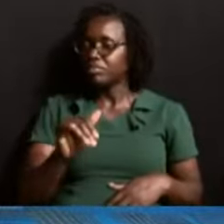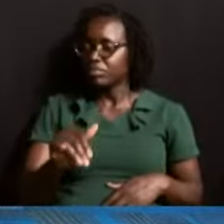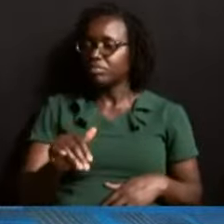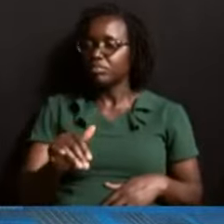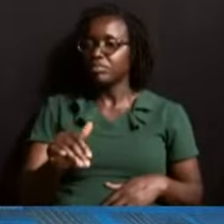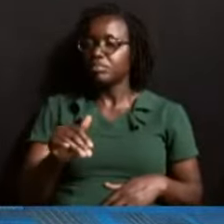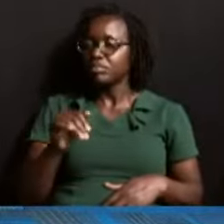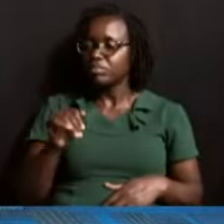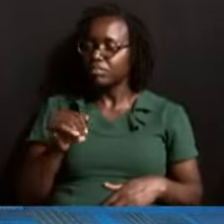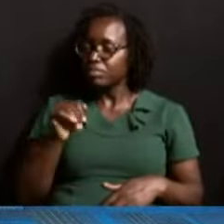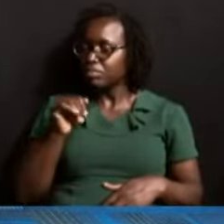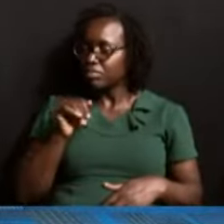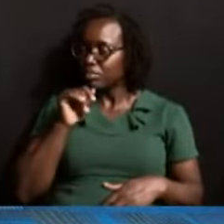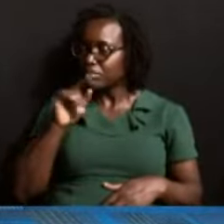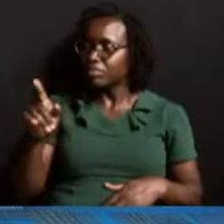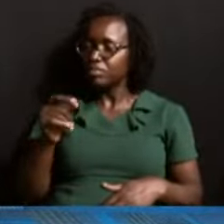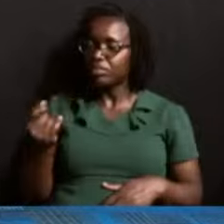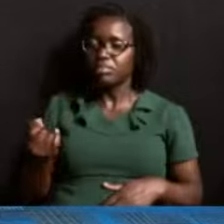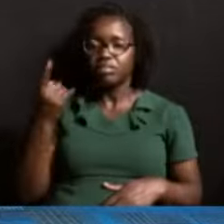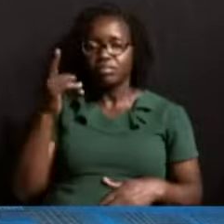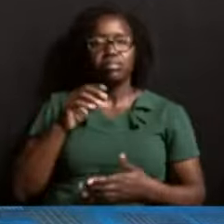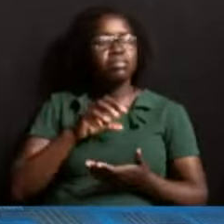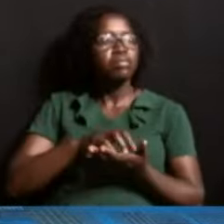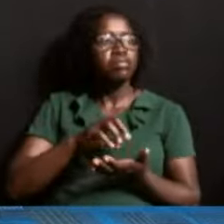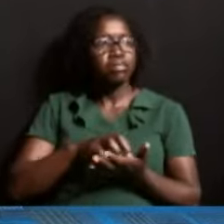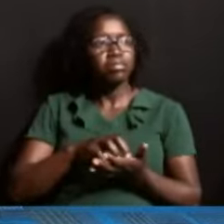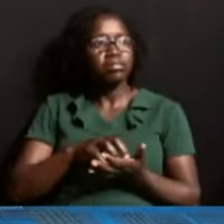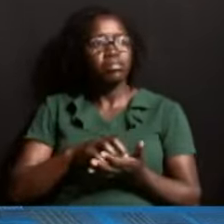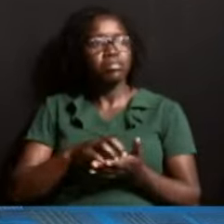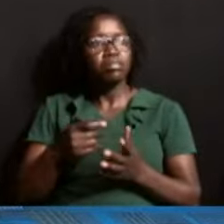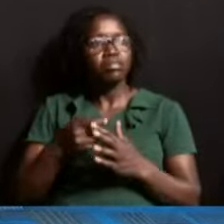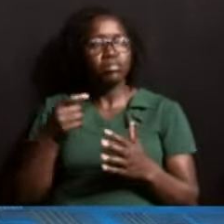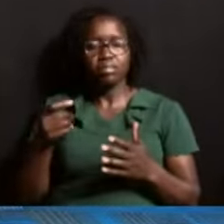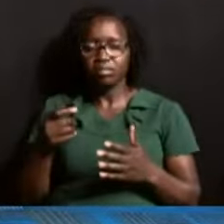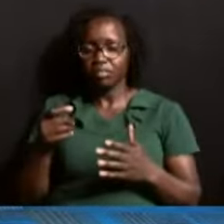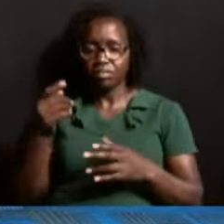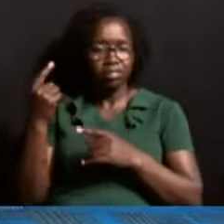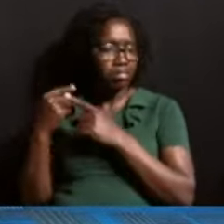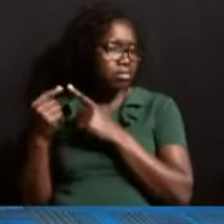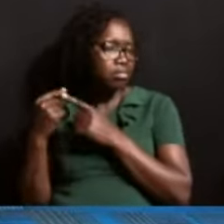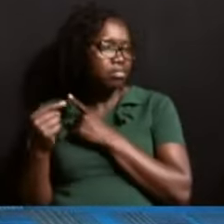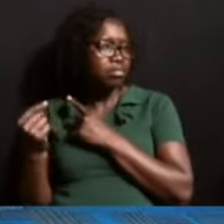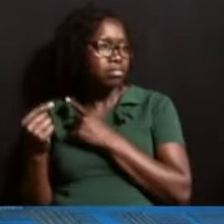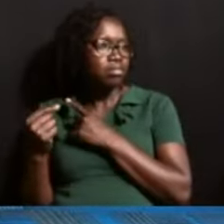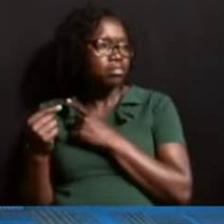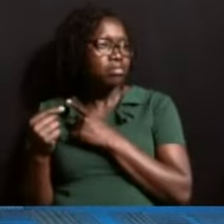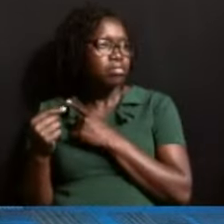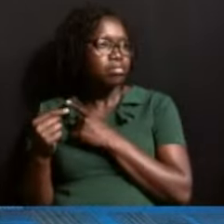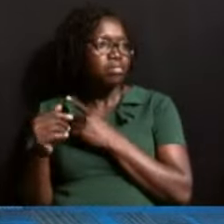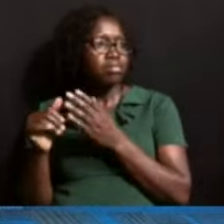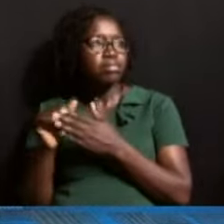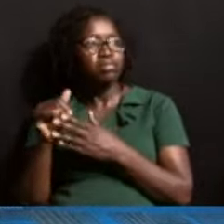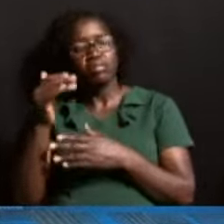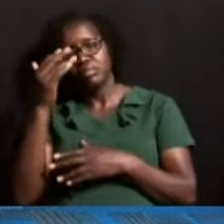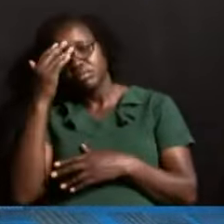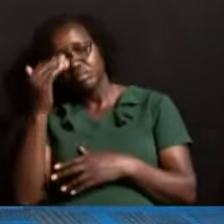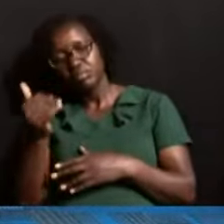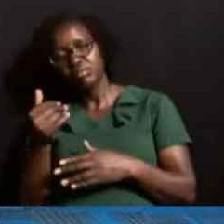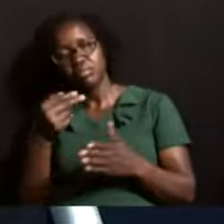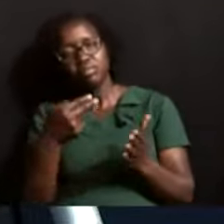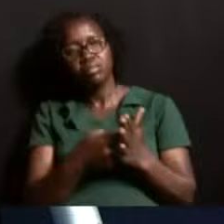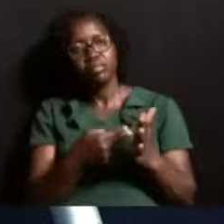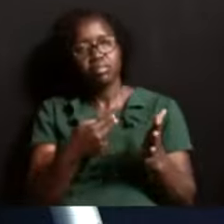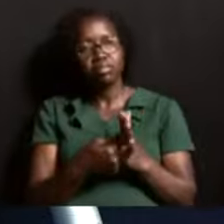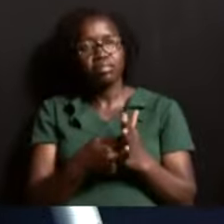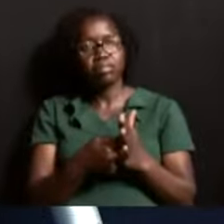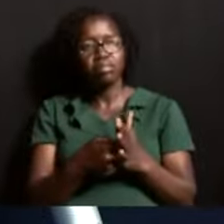he understands our situation from the angle of experience. That's the reason why in Hebrews, and we need